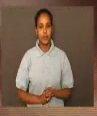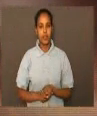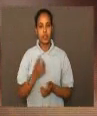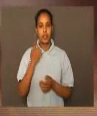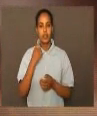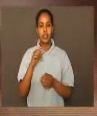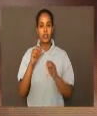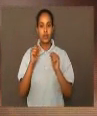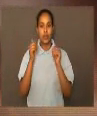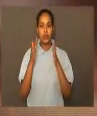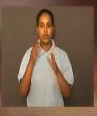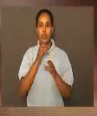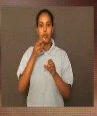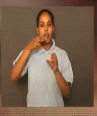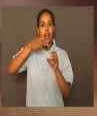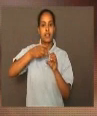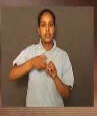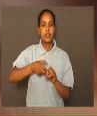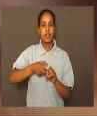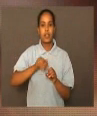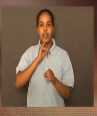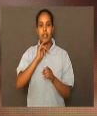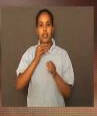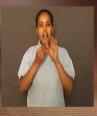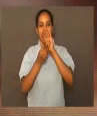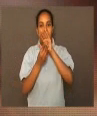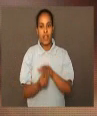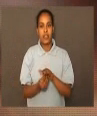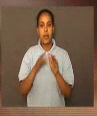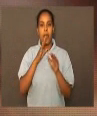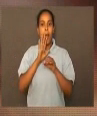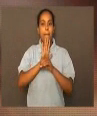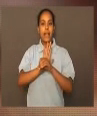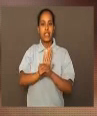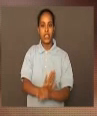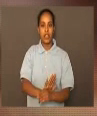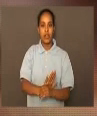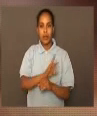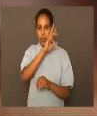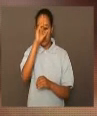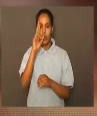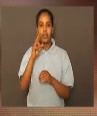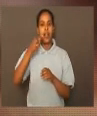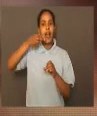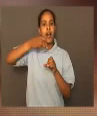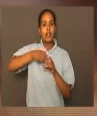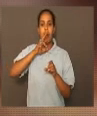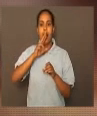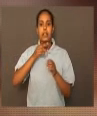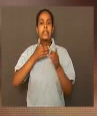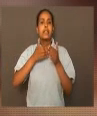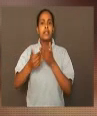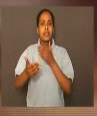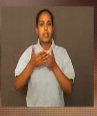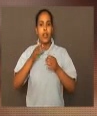The solubility of gases is affected by pressure because gases are